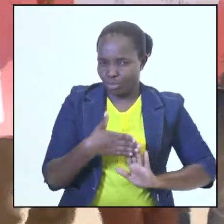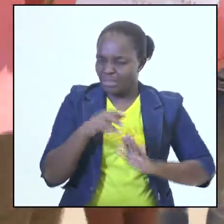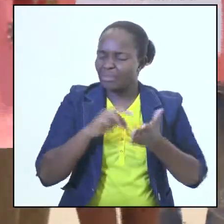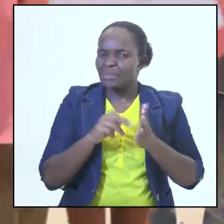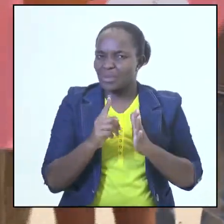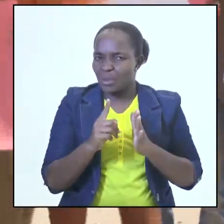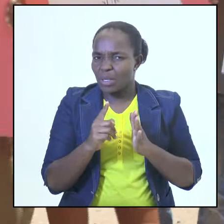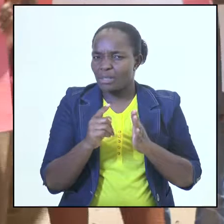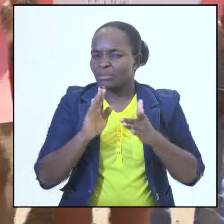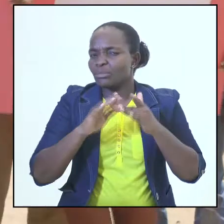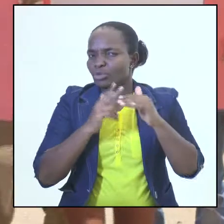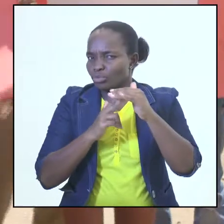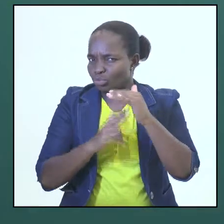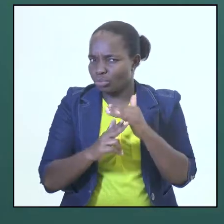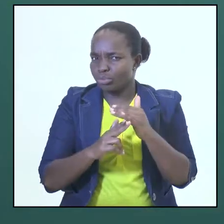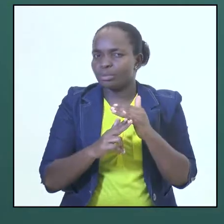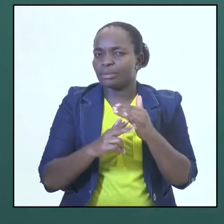the recycling of materials.